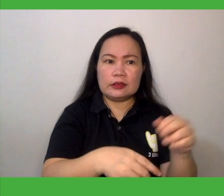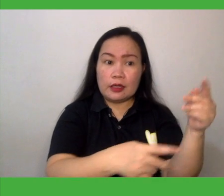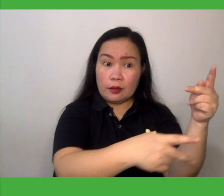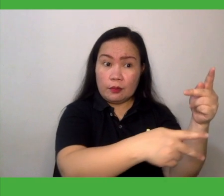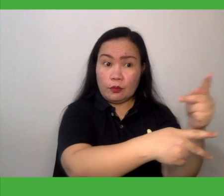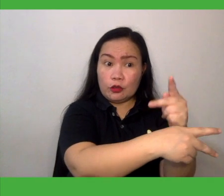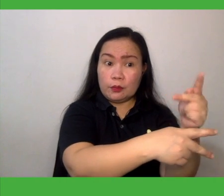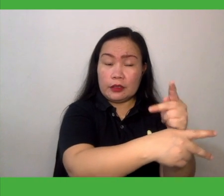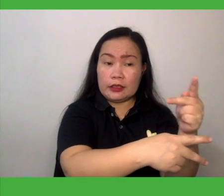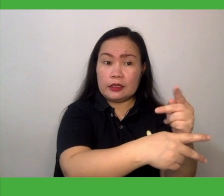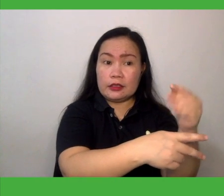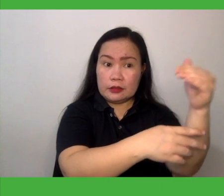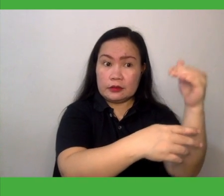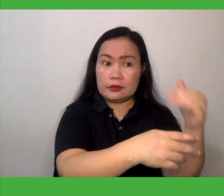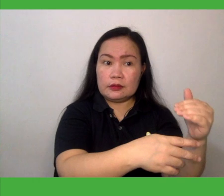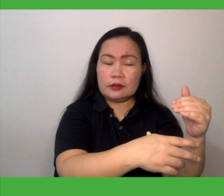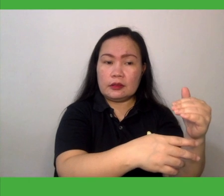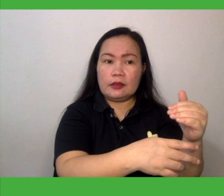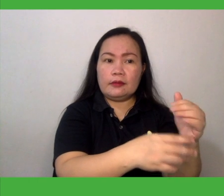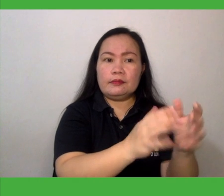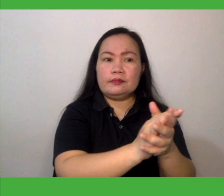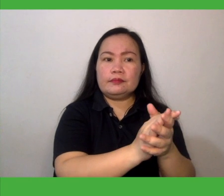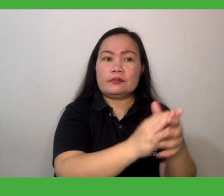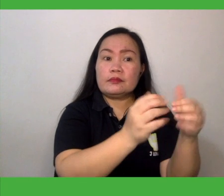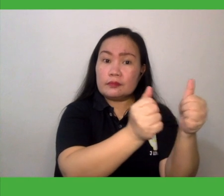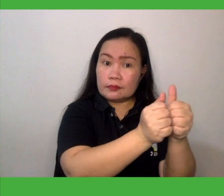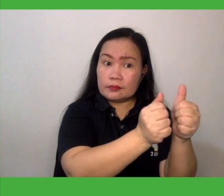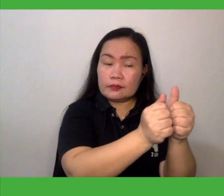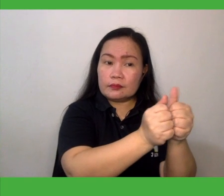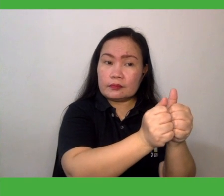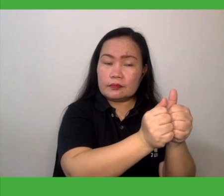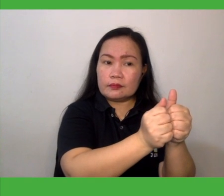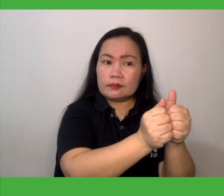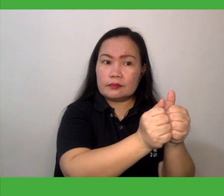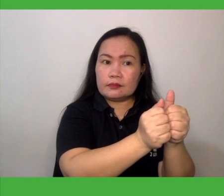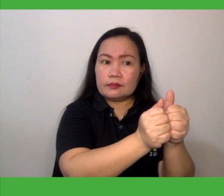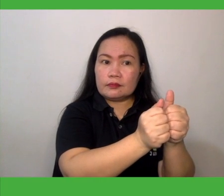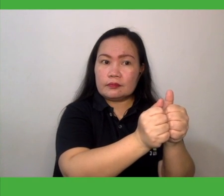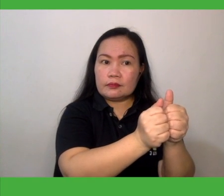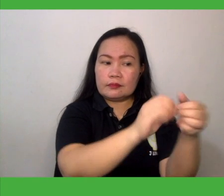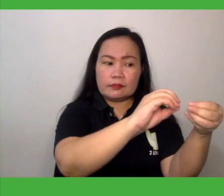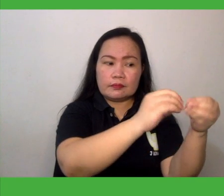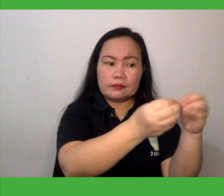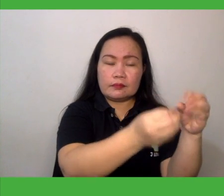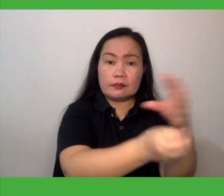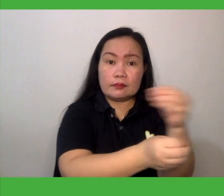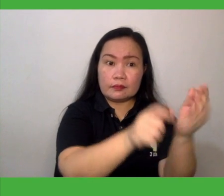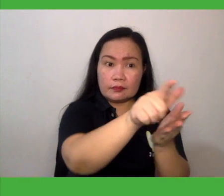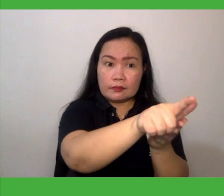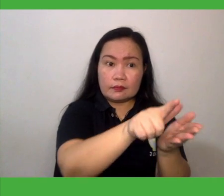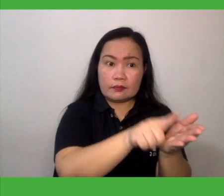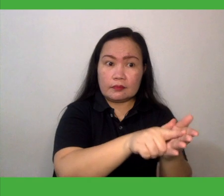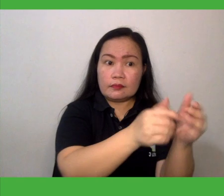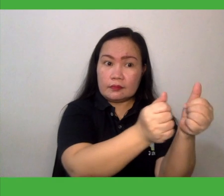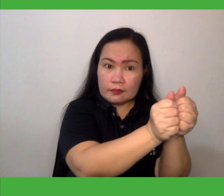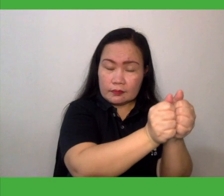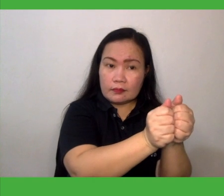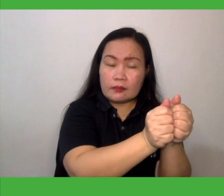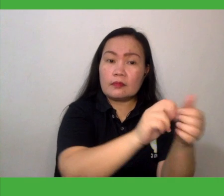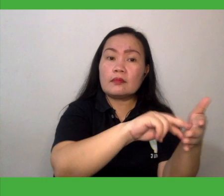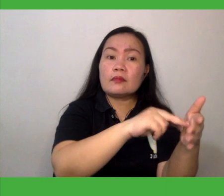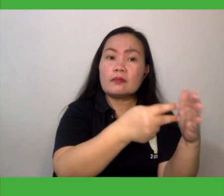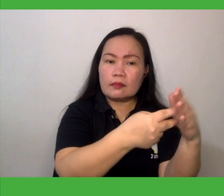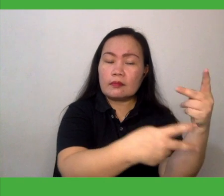and subtraction. Dito, meron ka ring multiplication. Once na magkatabi yung constant natin, yung